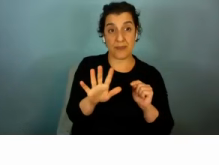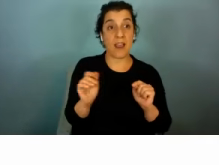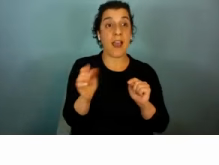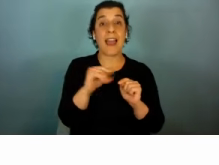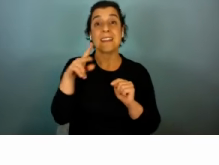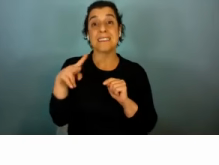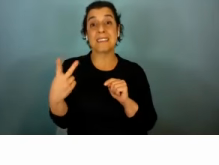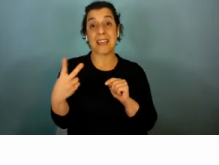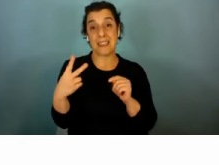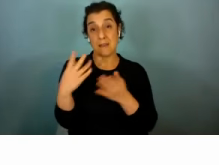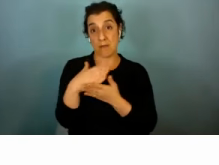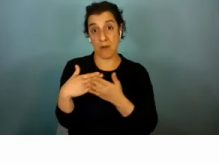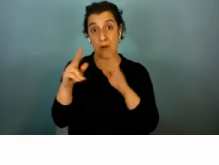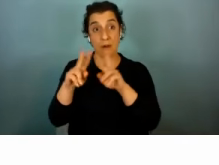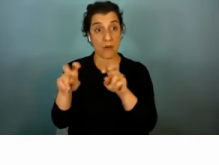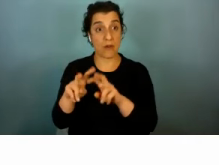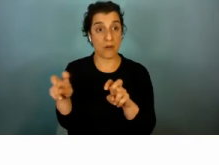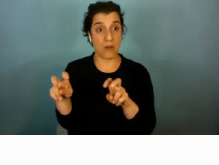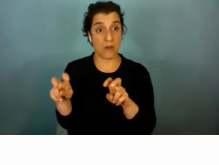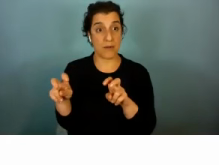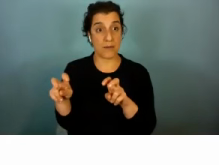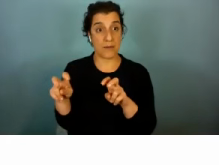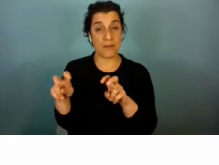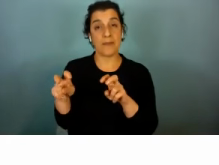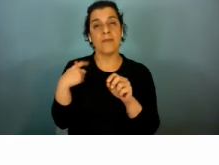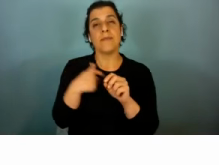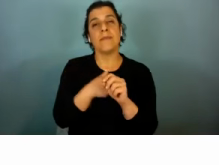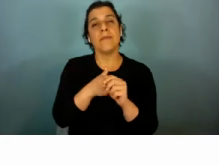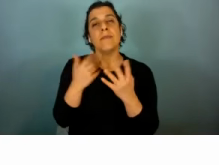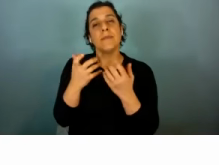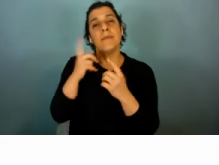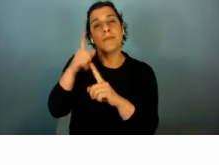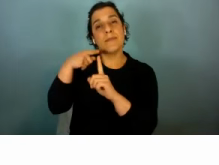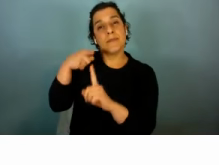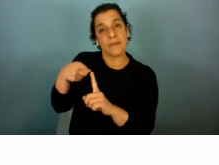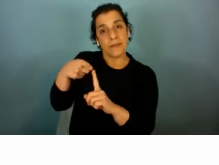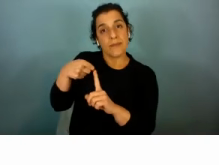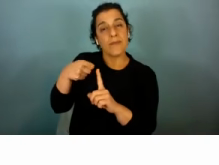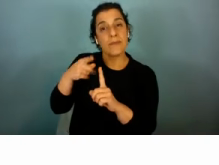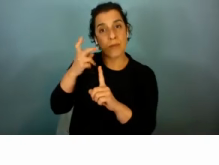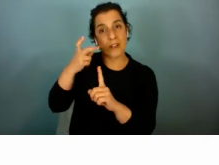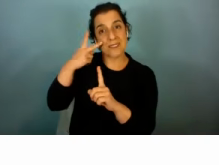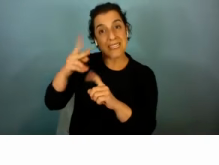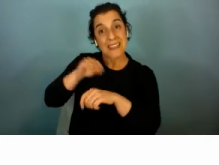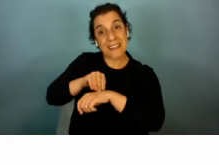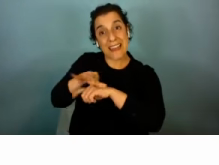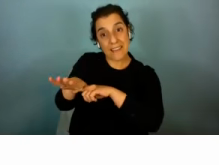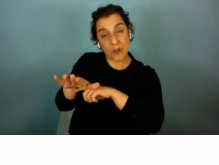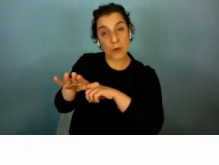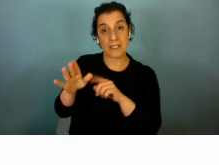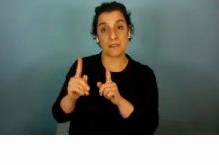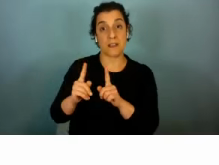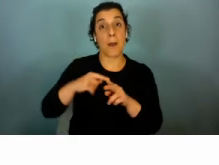the second part of the analysis, we wanted to specifically look at the influence of the distance